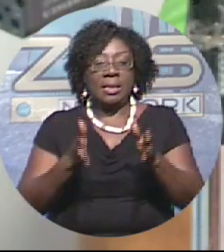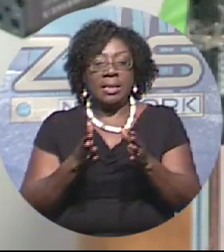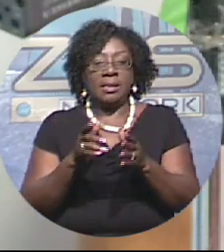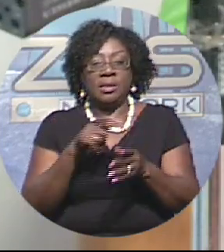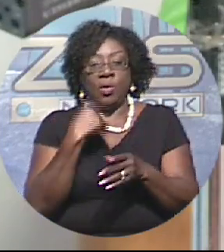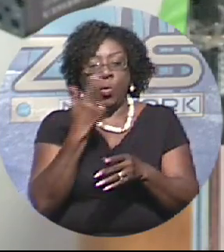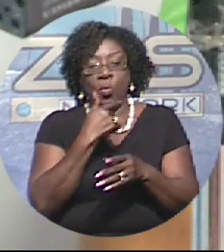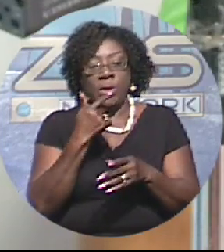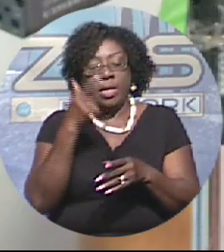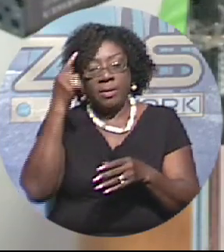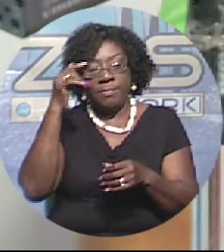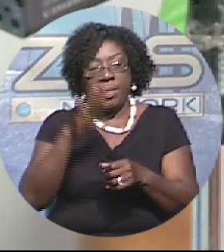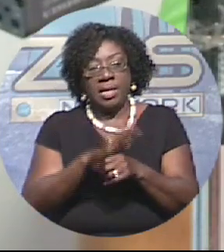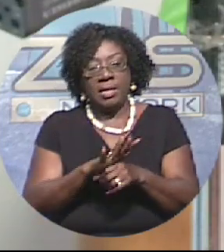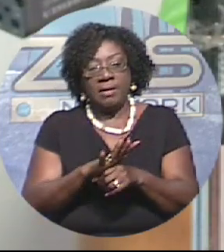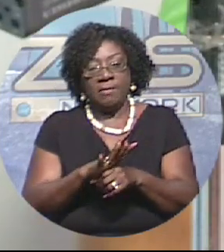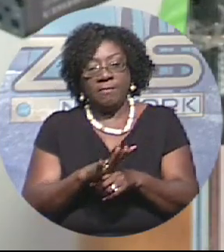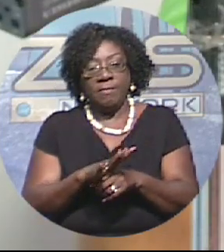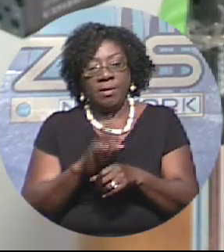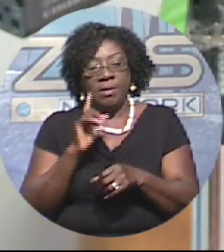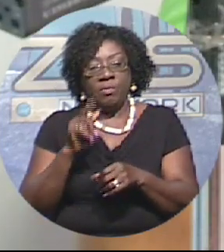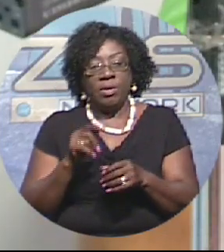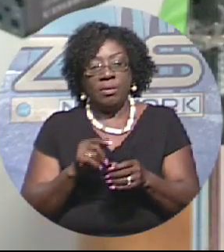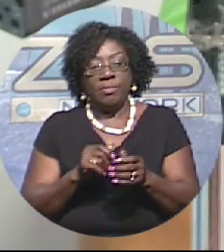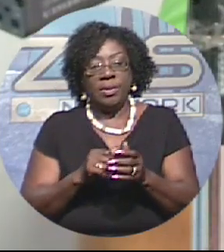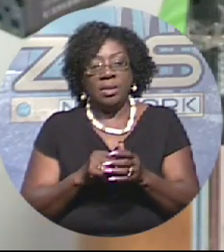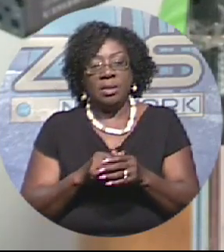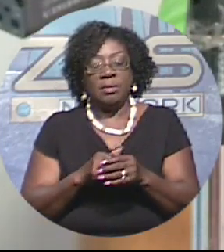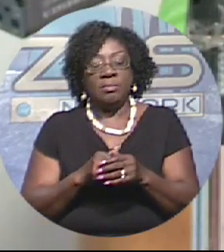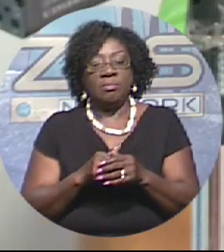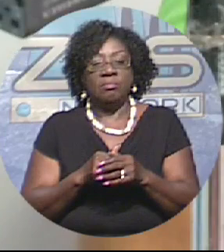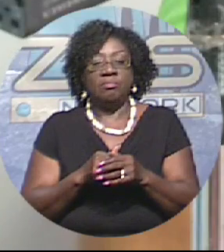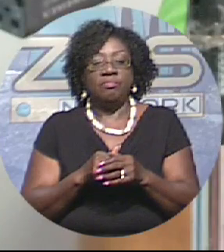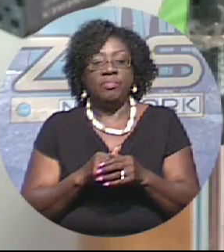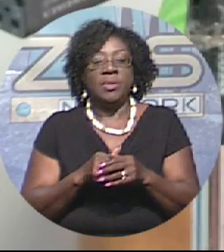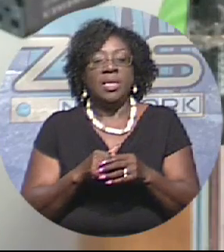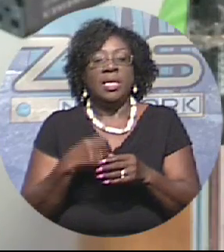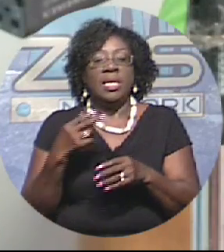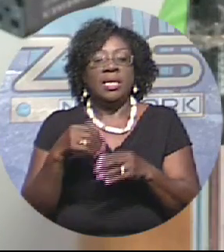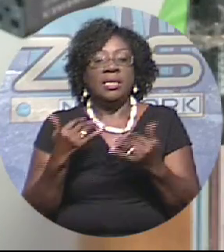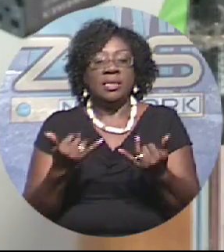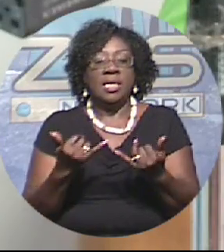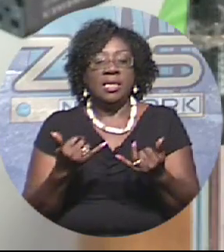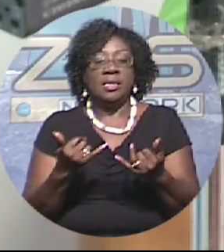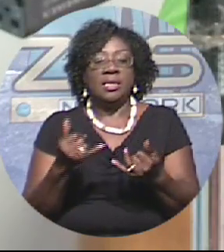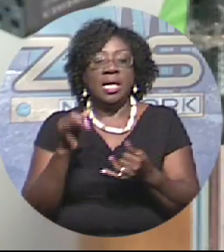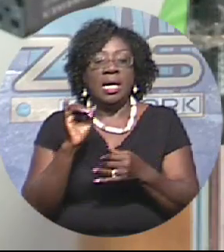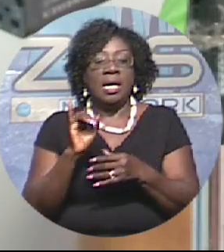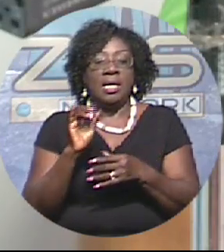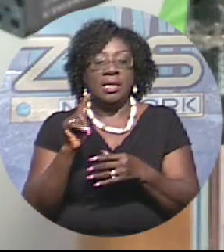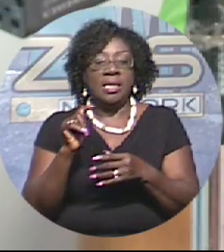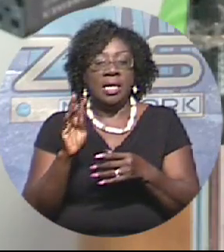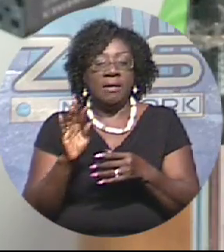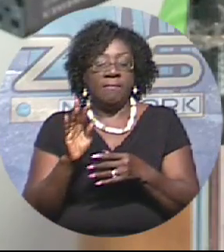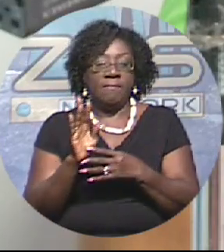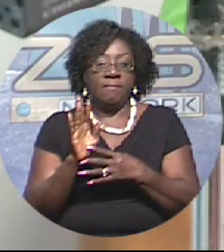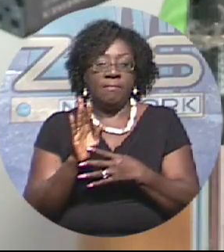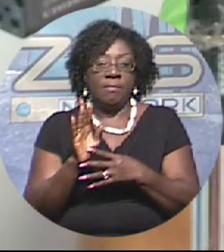it's a great recommendation. Usually, in this case, the ITF, the